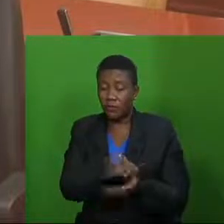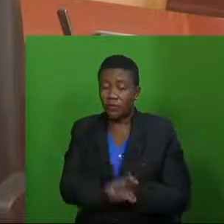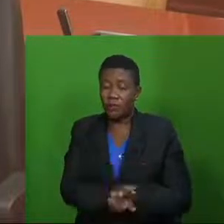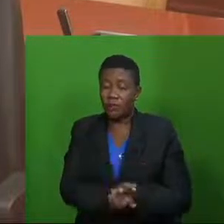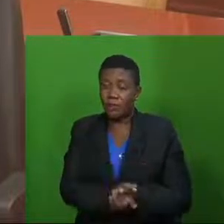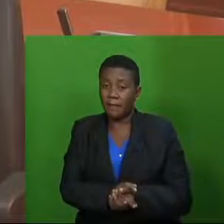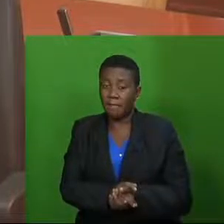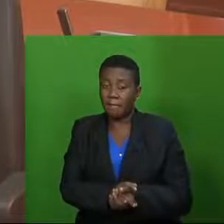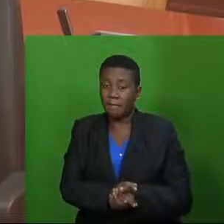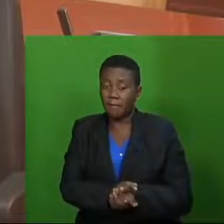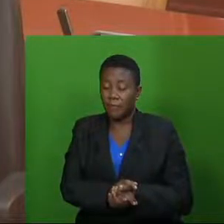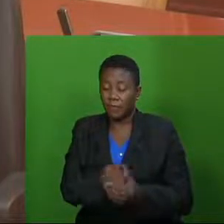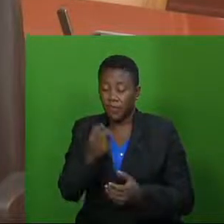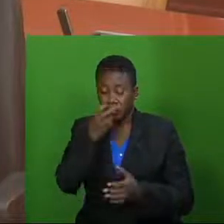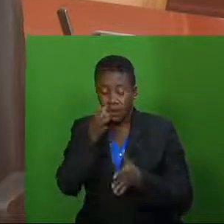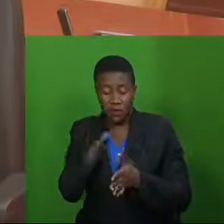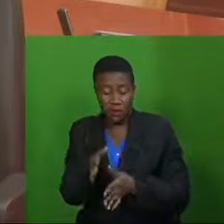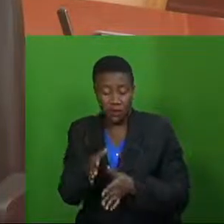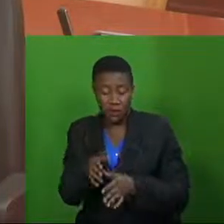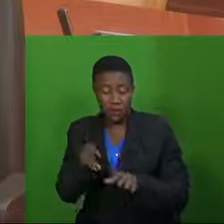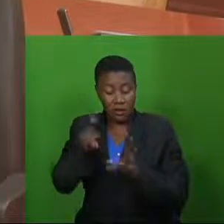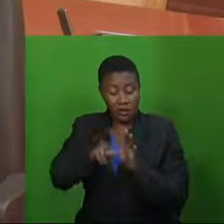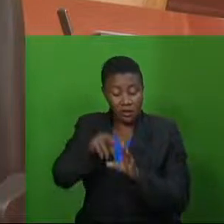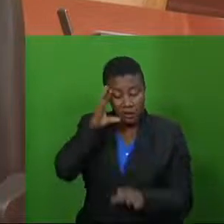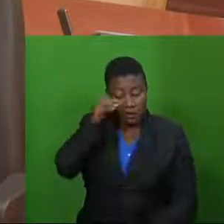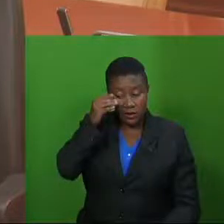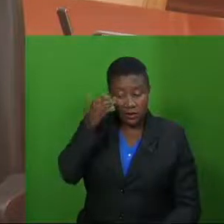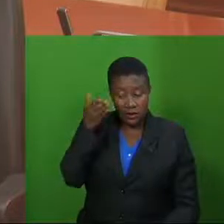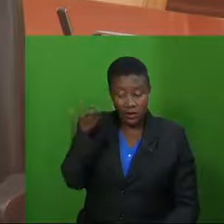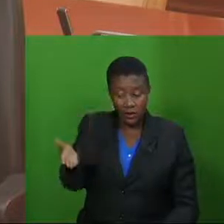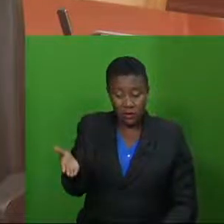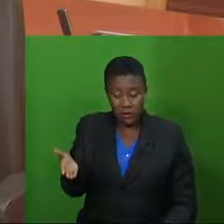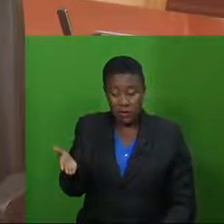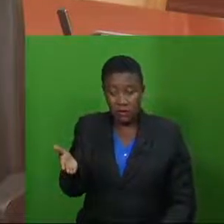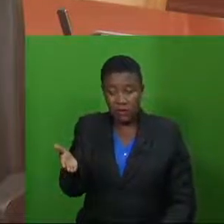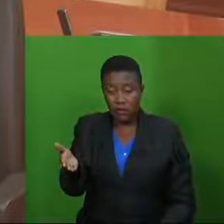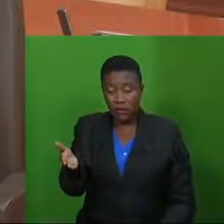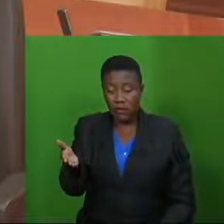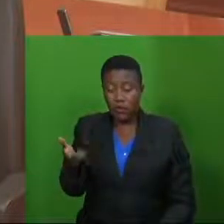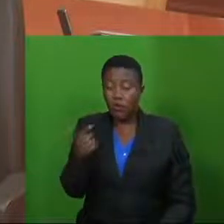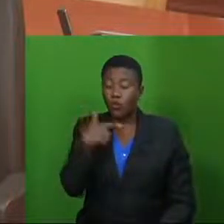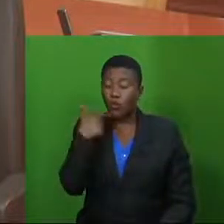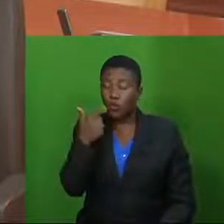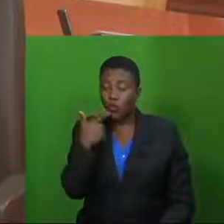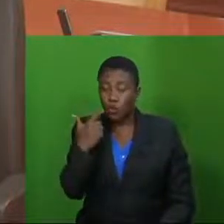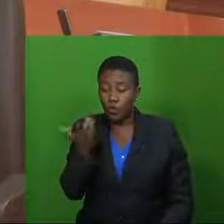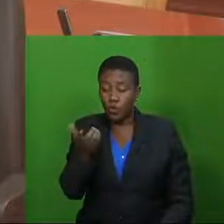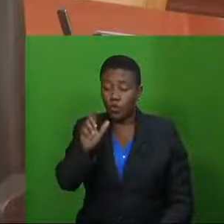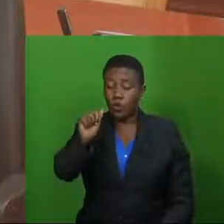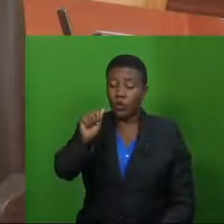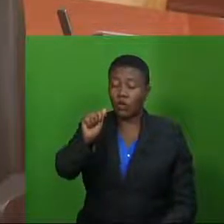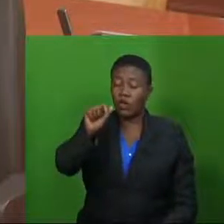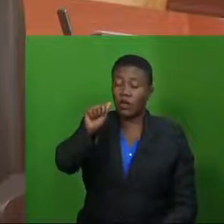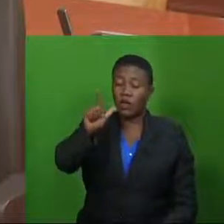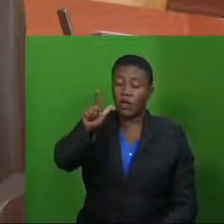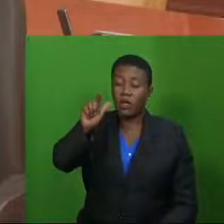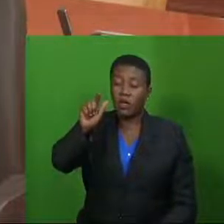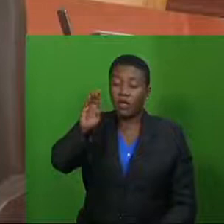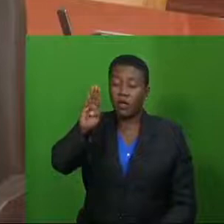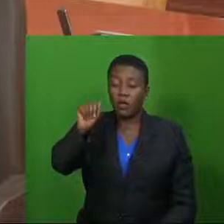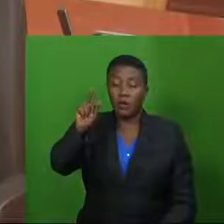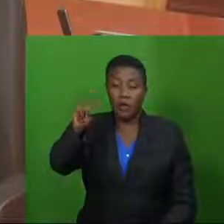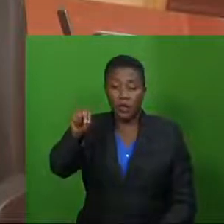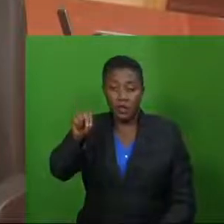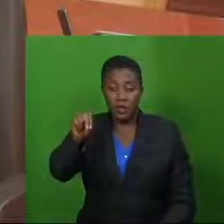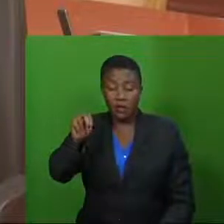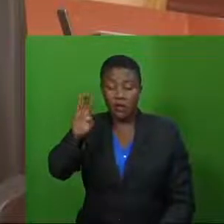Speaker, the chairman is Right Honorable Alban Sumana Kingsford Babing.